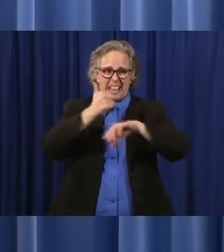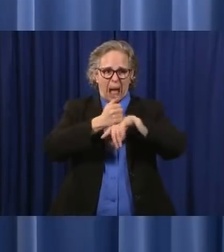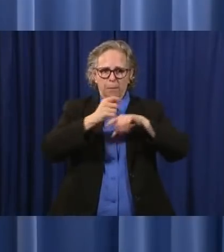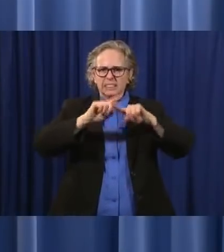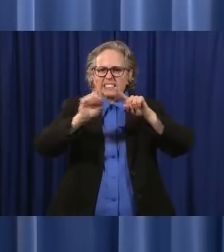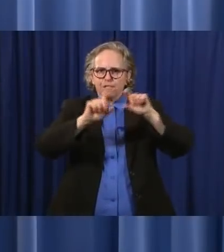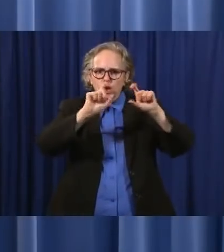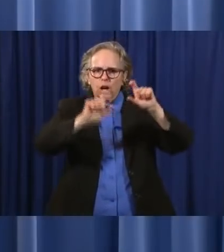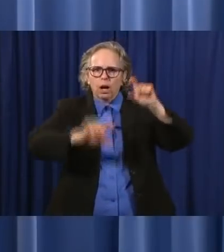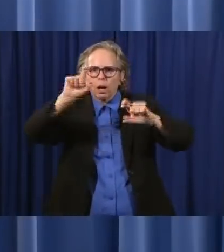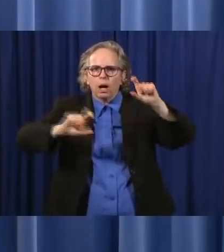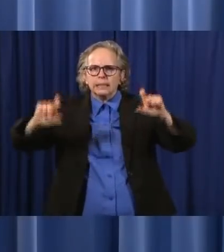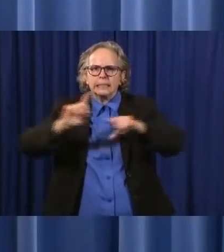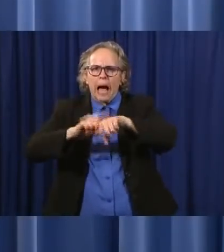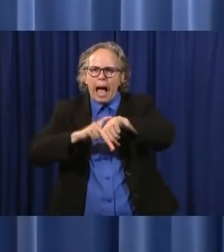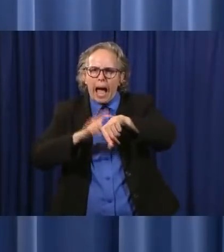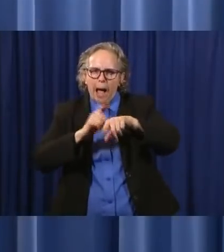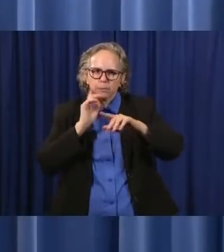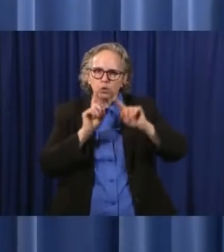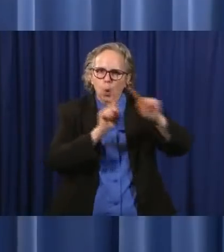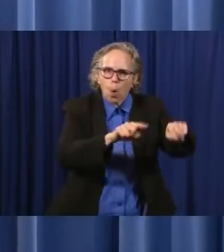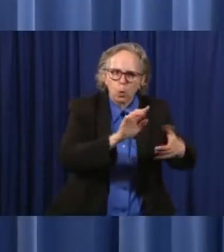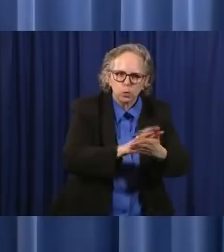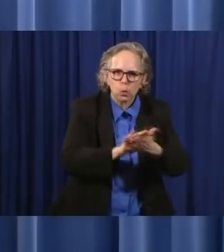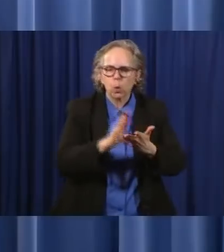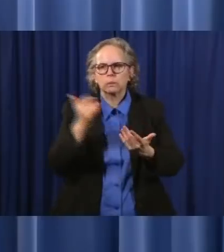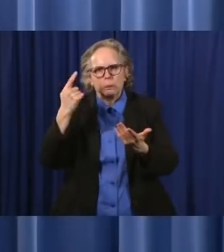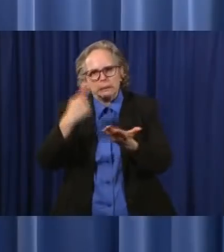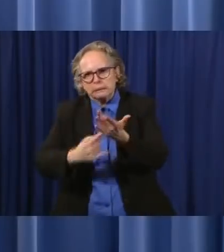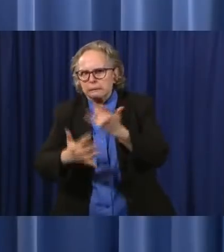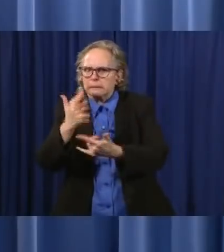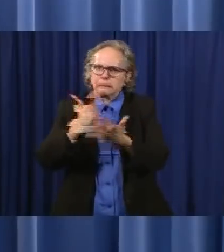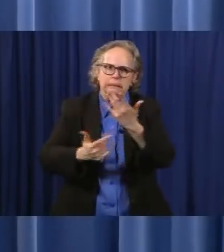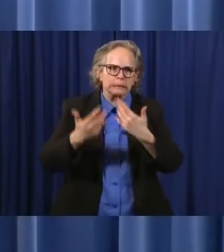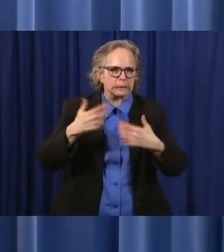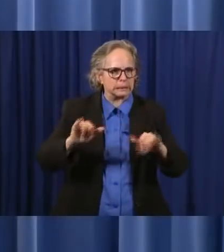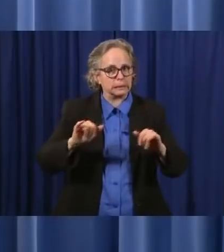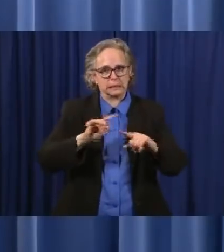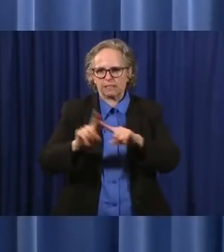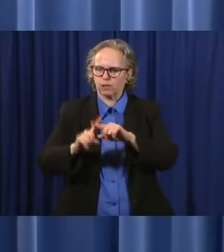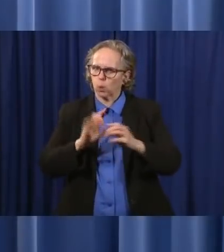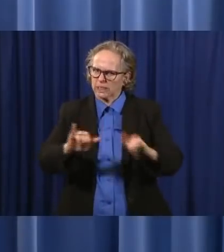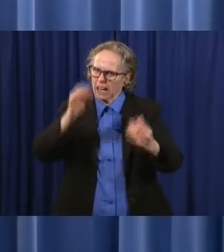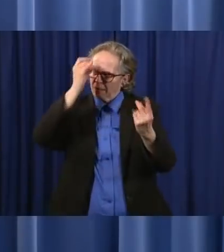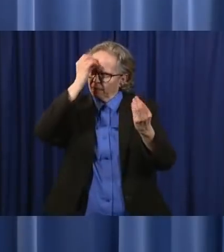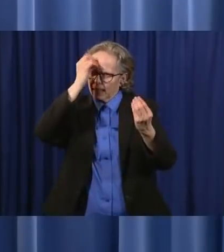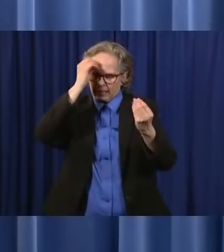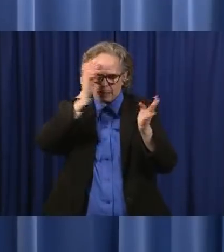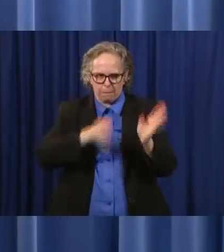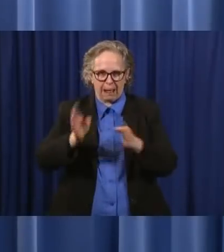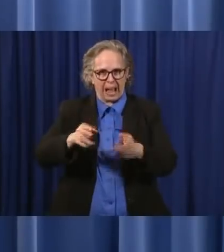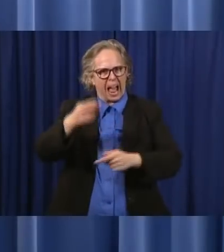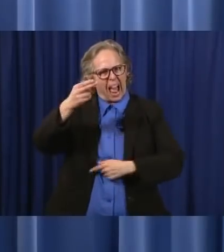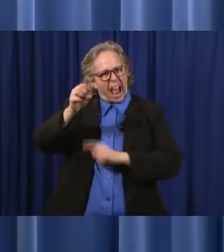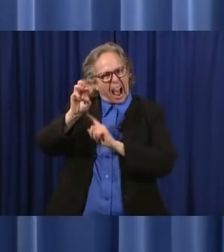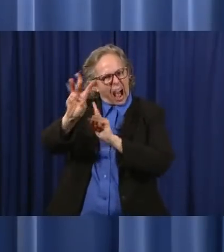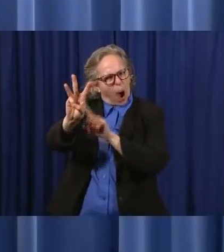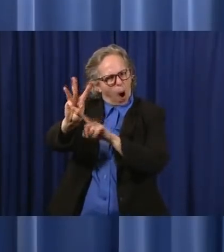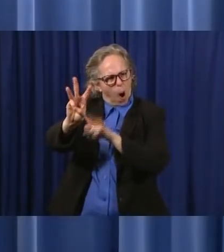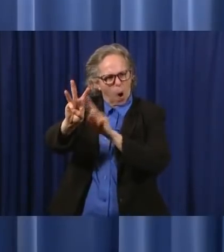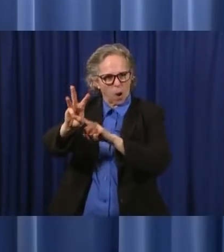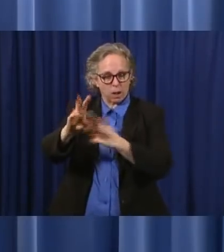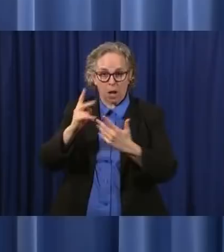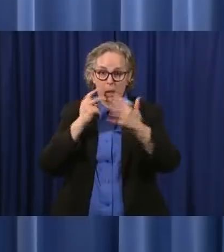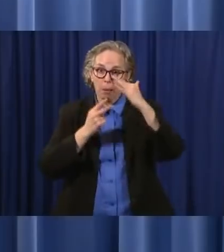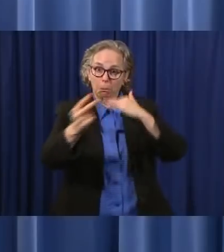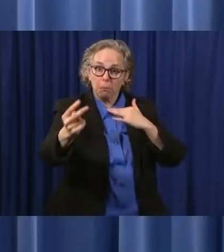would do different things. So every school is looking at that. But there's no way for us to predict, you know,